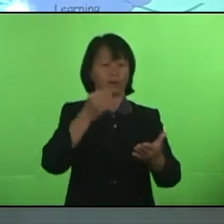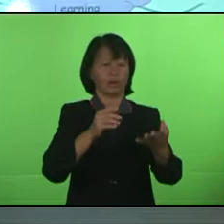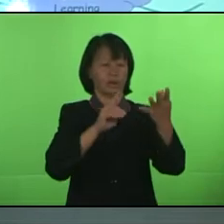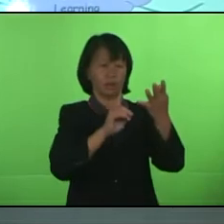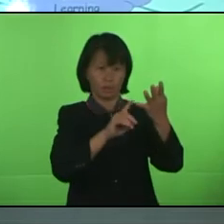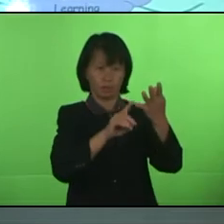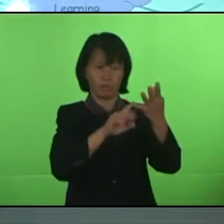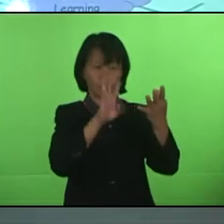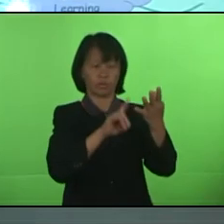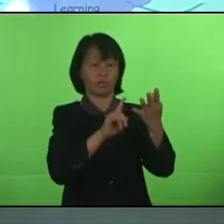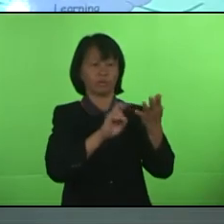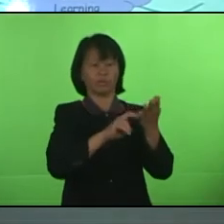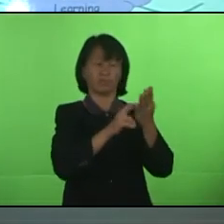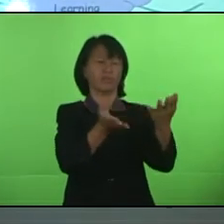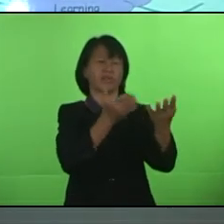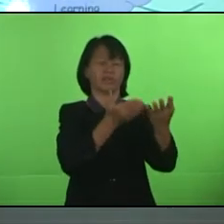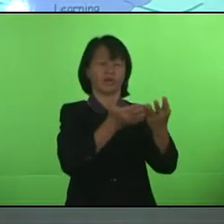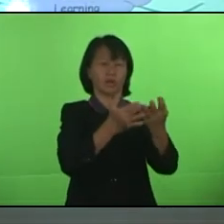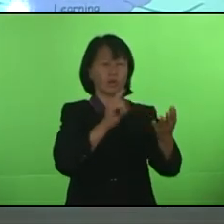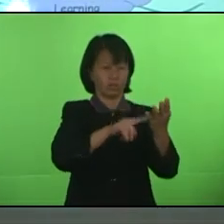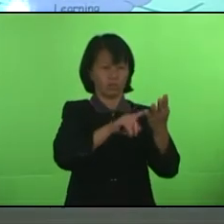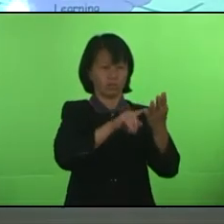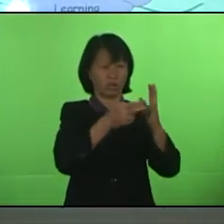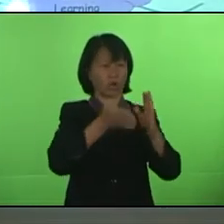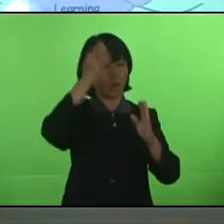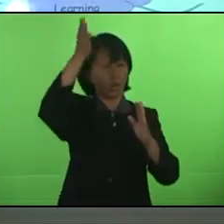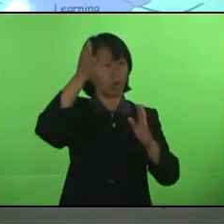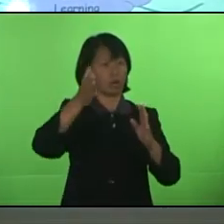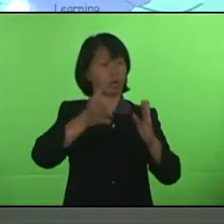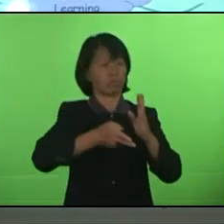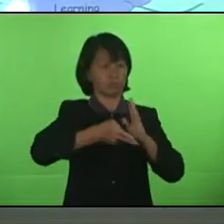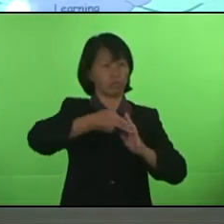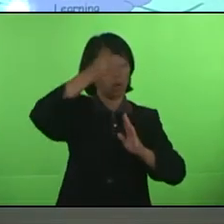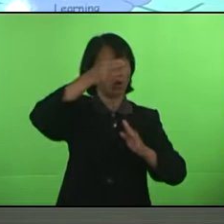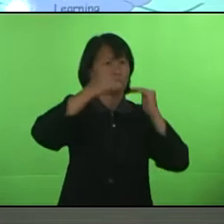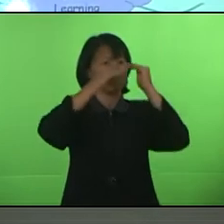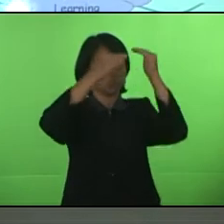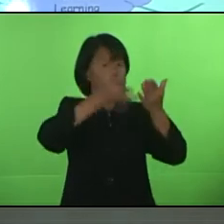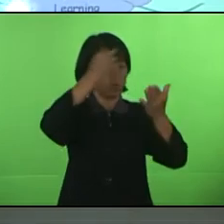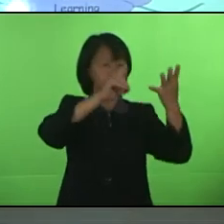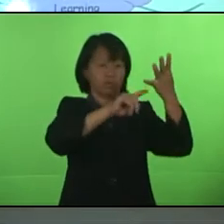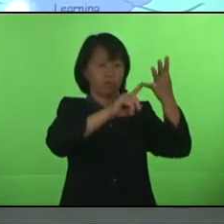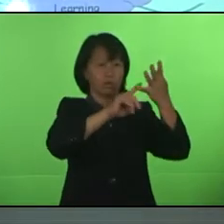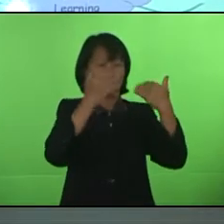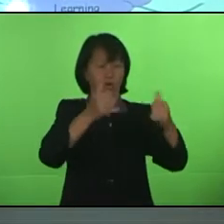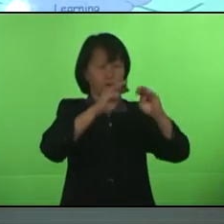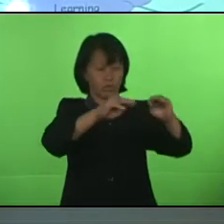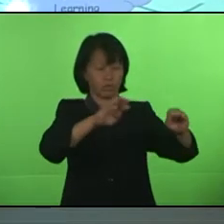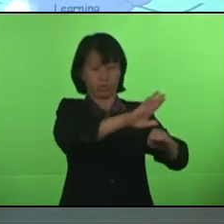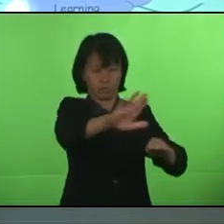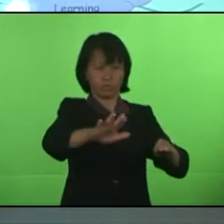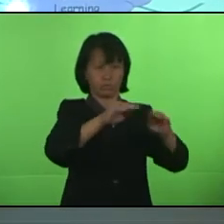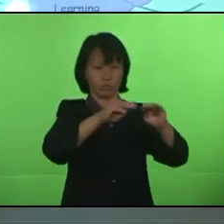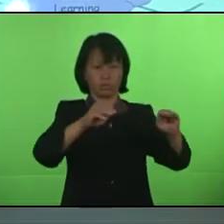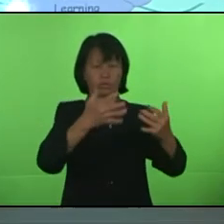means we know it is a very highly, I think it's going to be very successful, because students nowadays, even myself